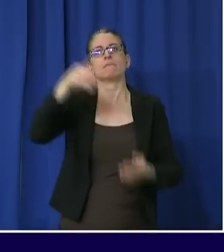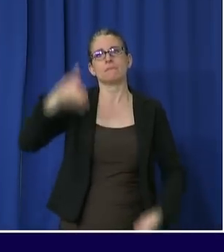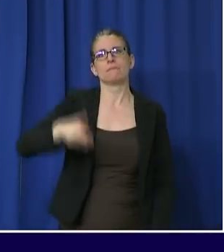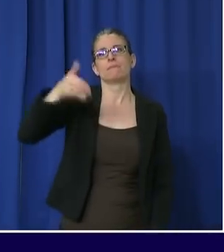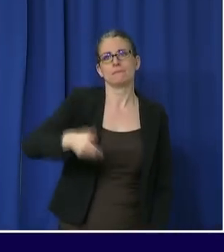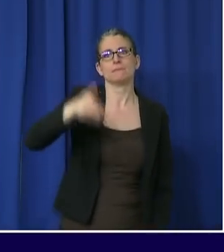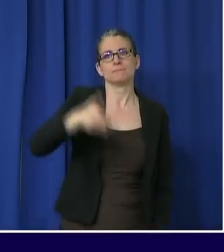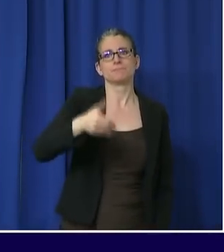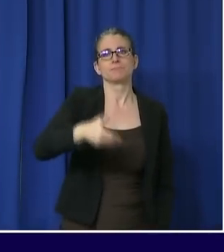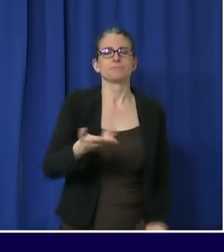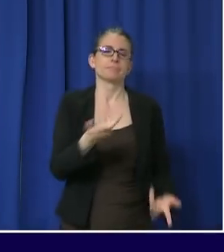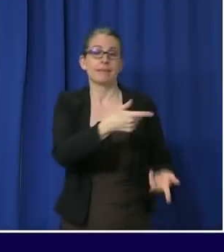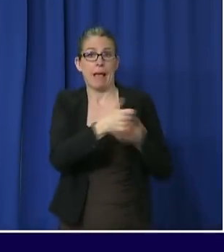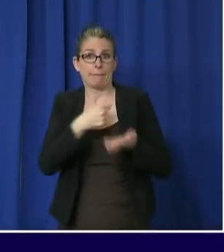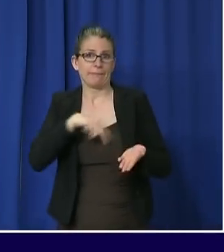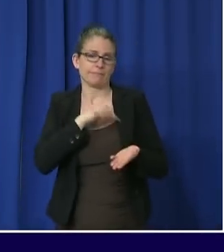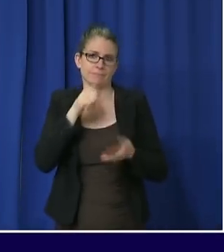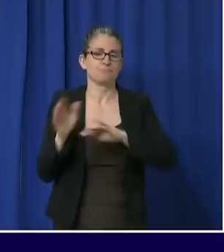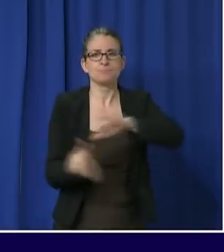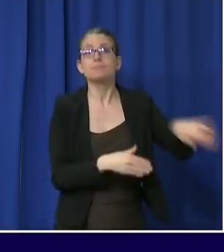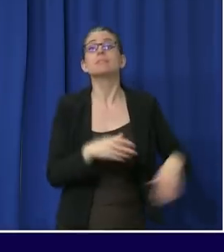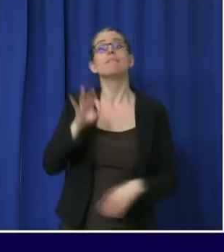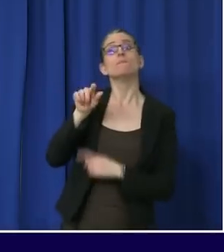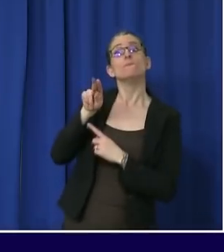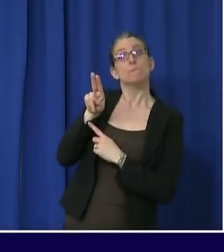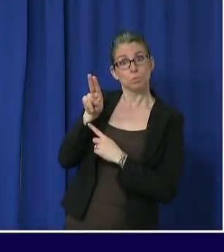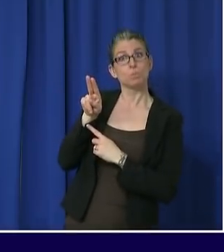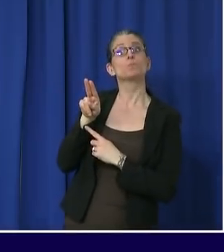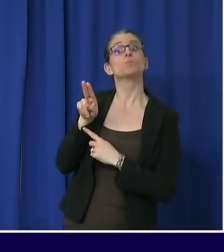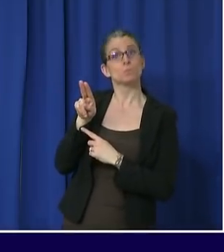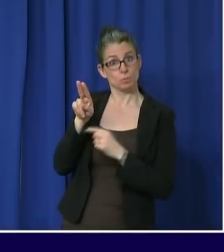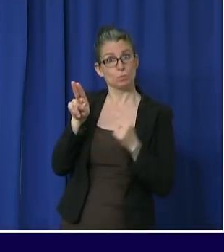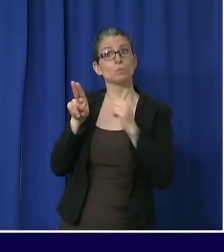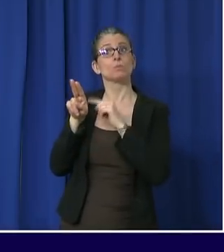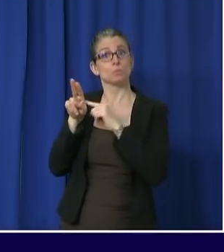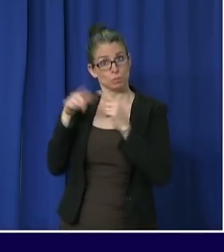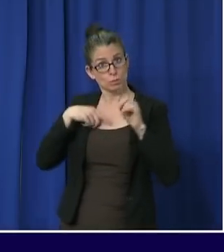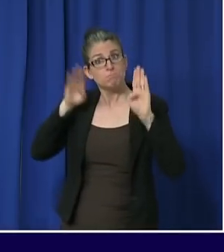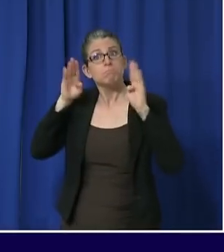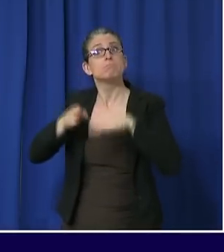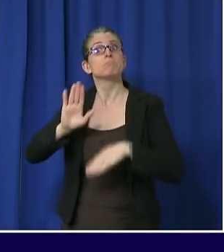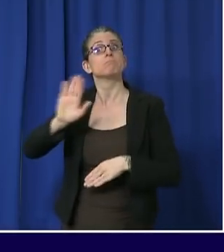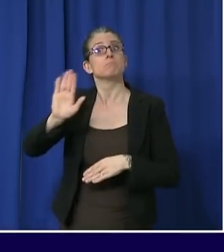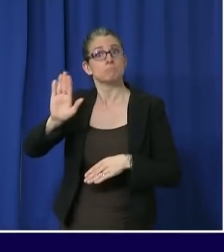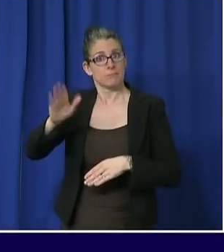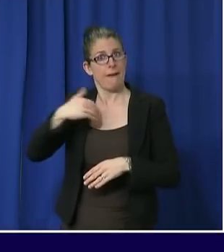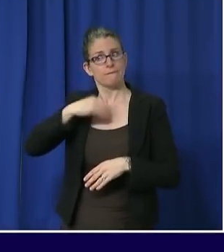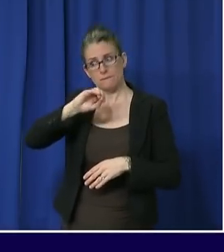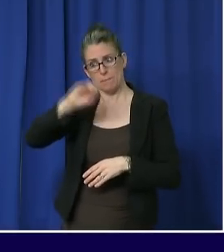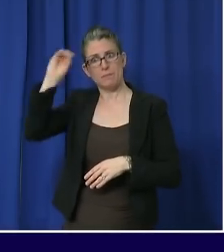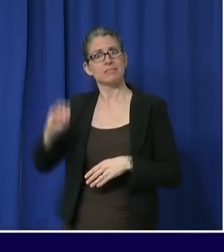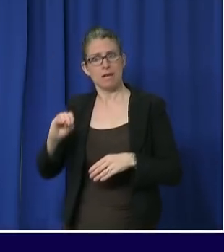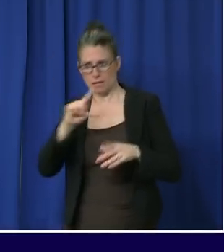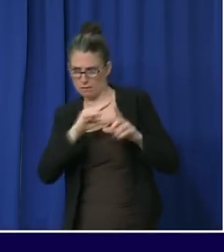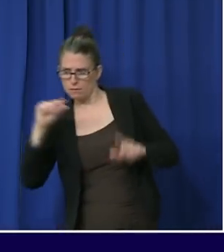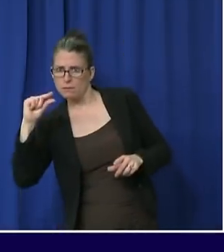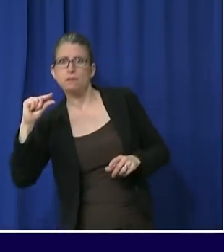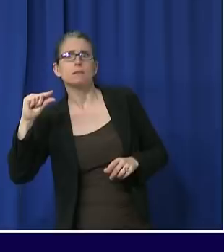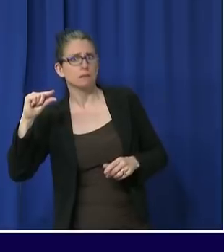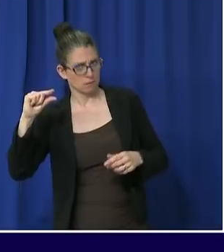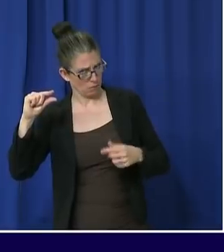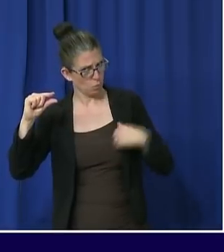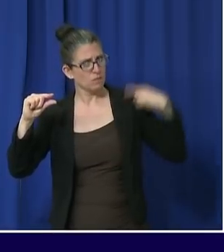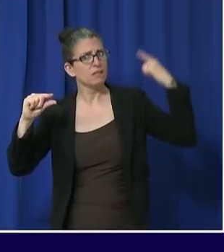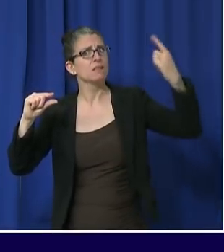to this day. The main reason we do so, specifically in infectious diseases, is that unlike for chronic diseases,